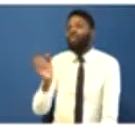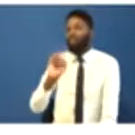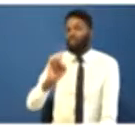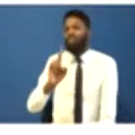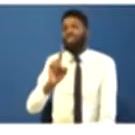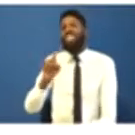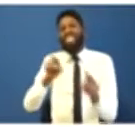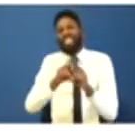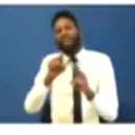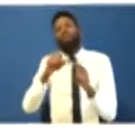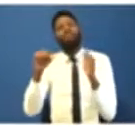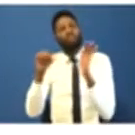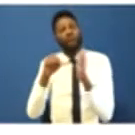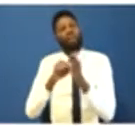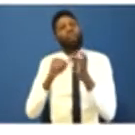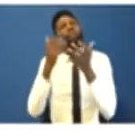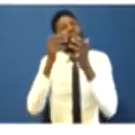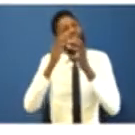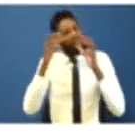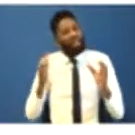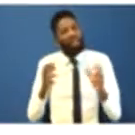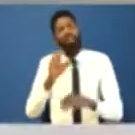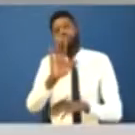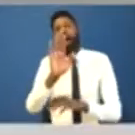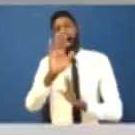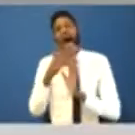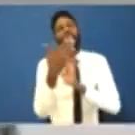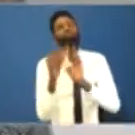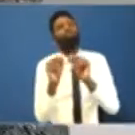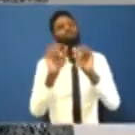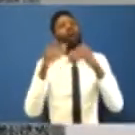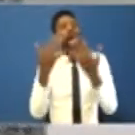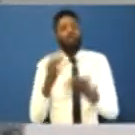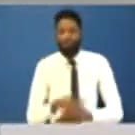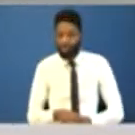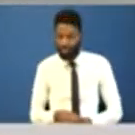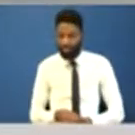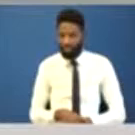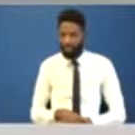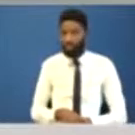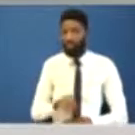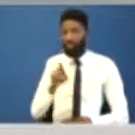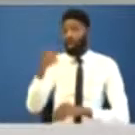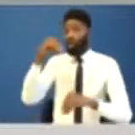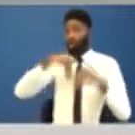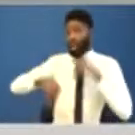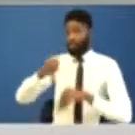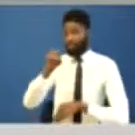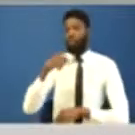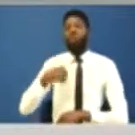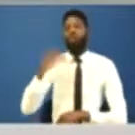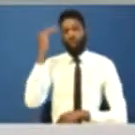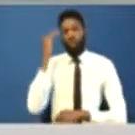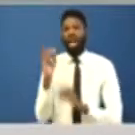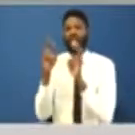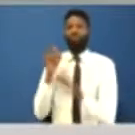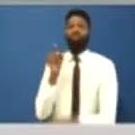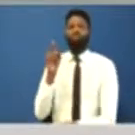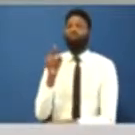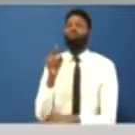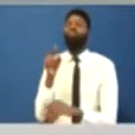will be your approach well with corruption i know it's an issue that is